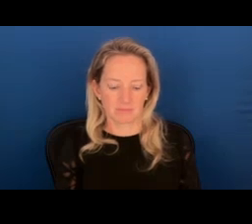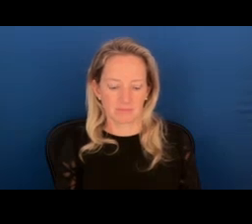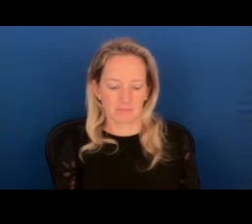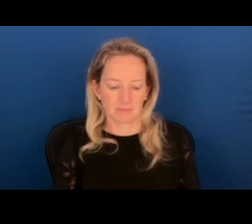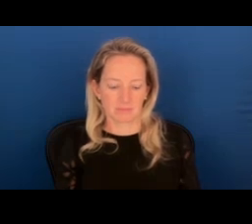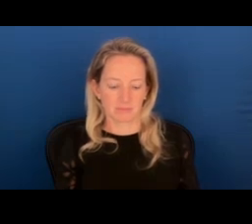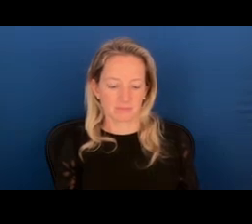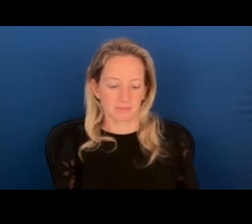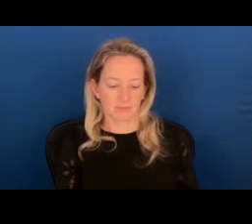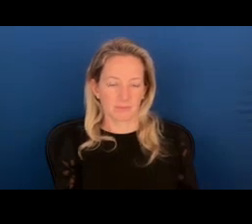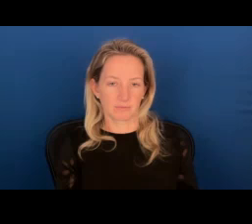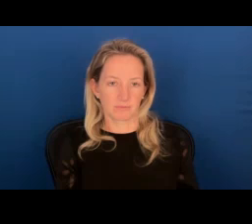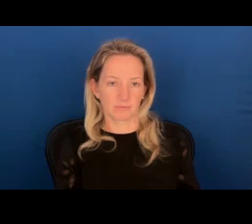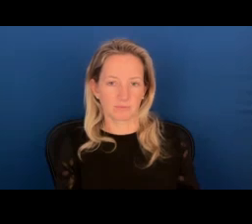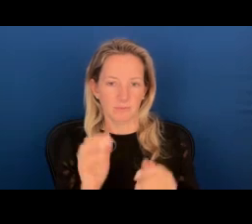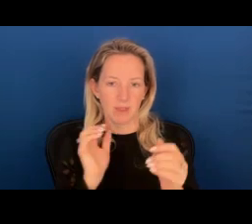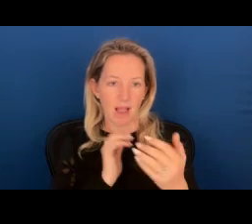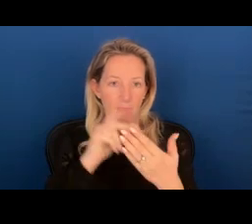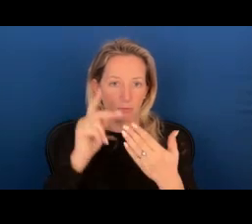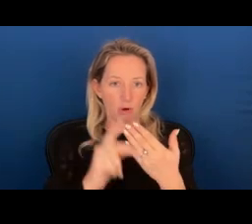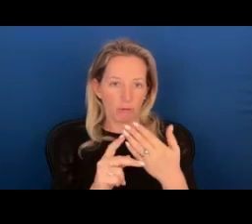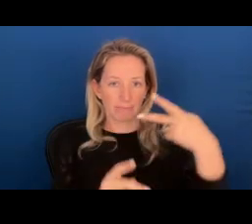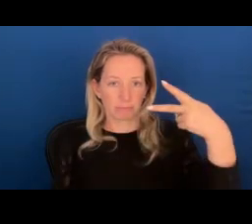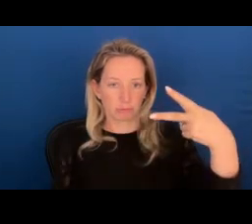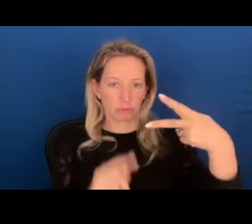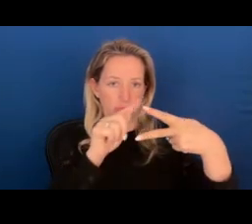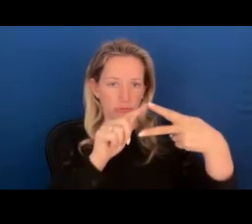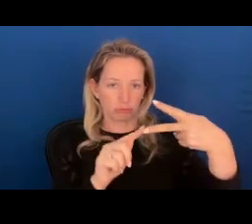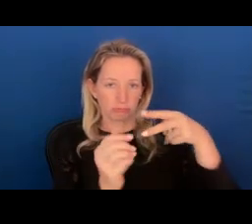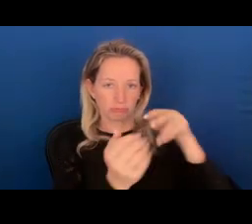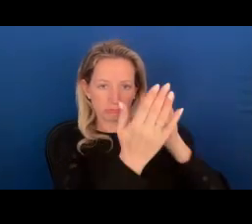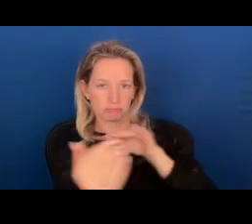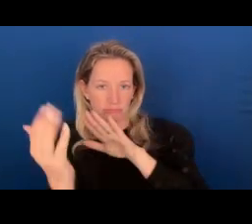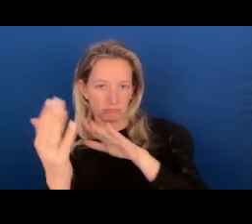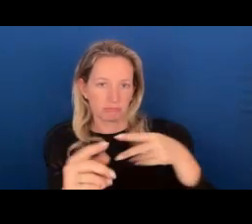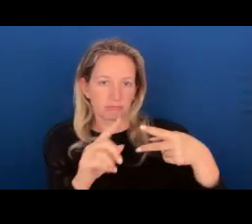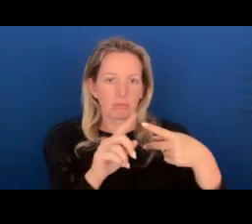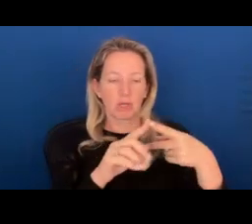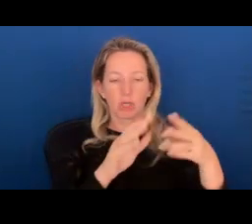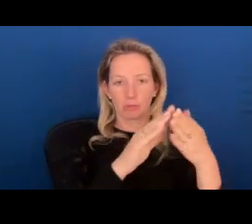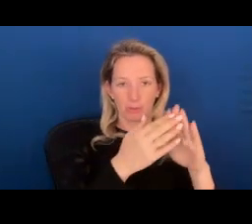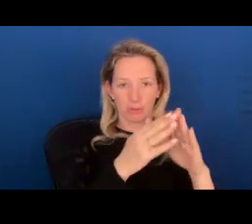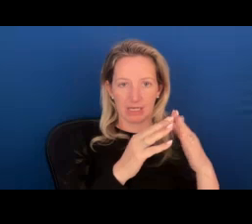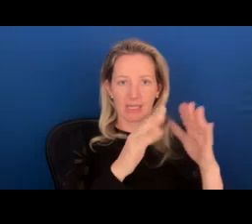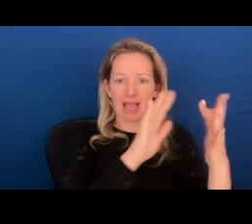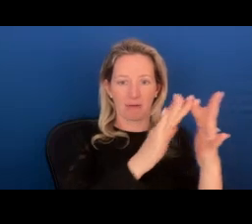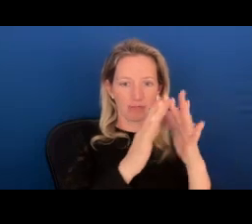program is twofold. One is community outreach and education, and one is research. Those are the two